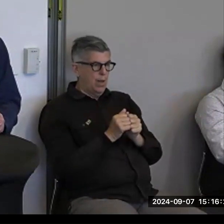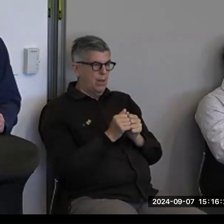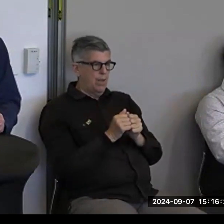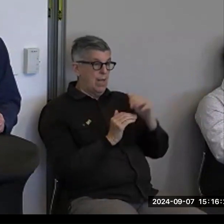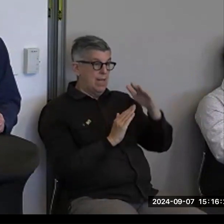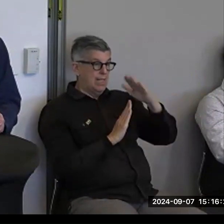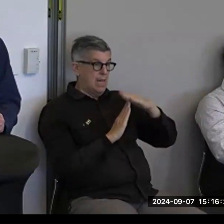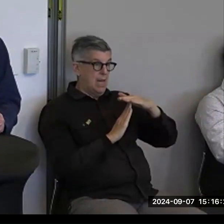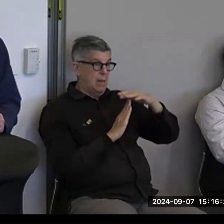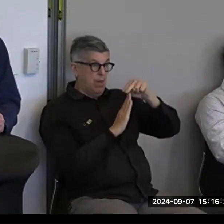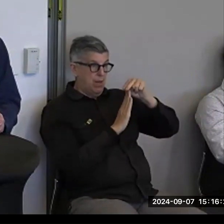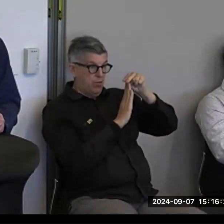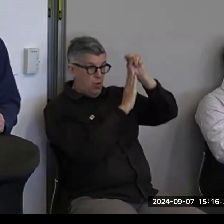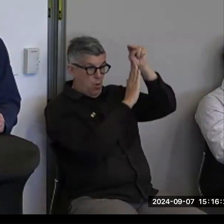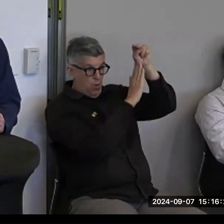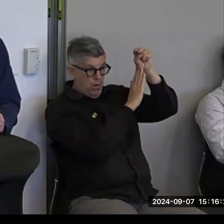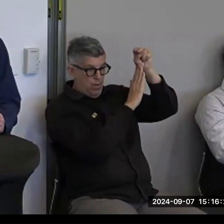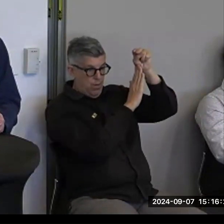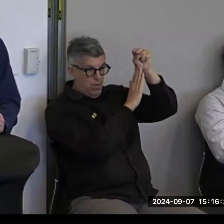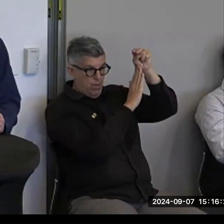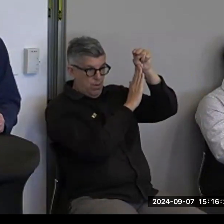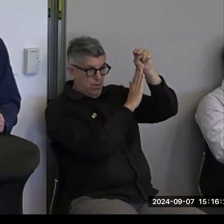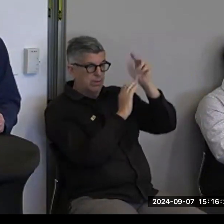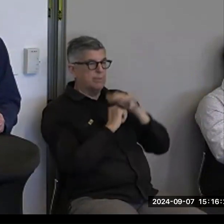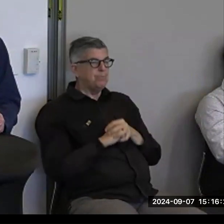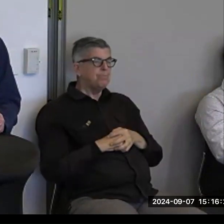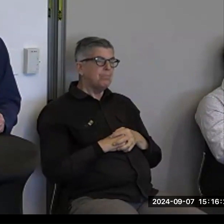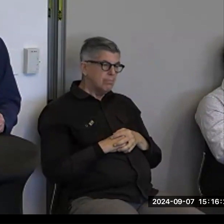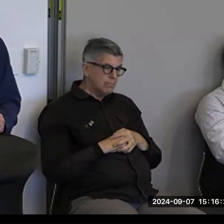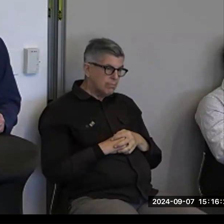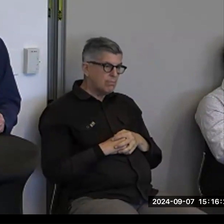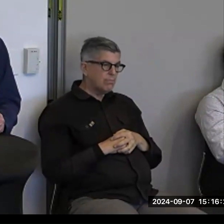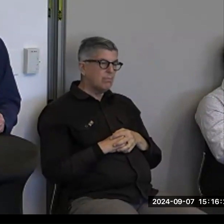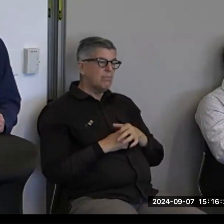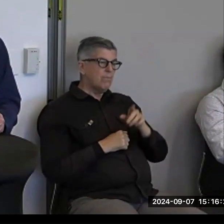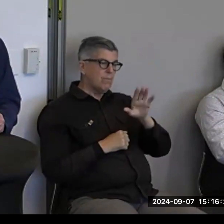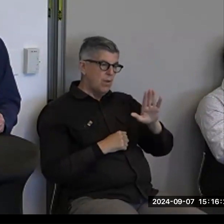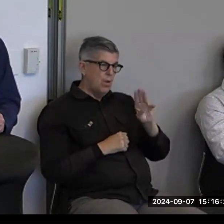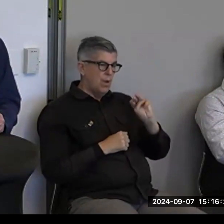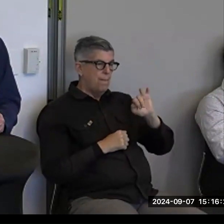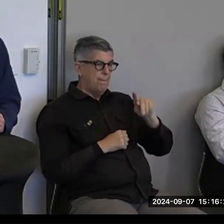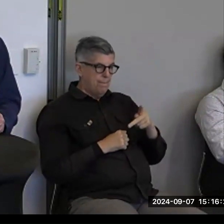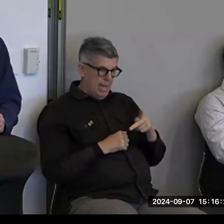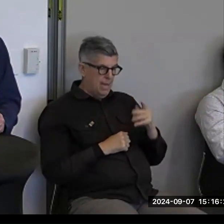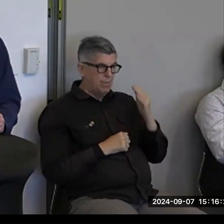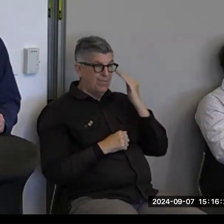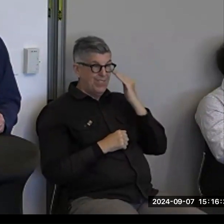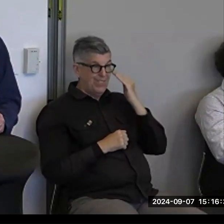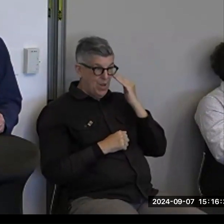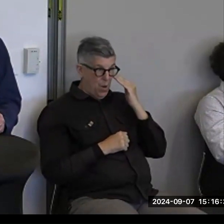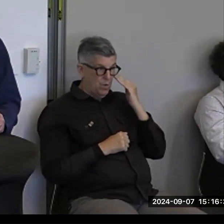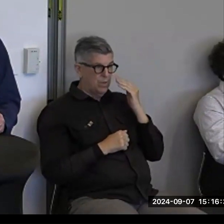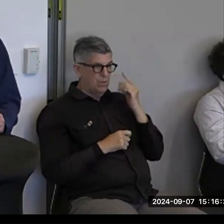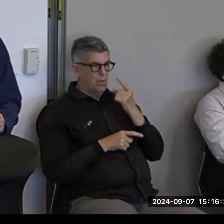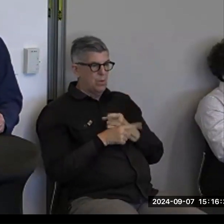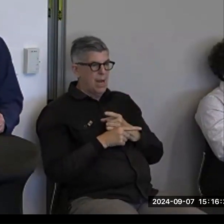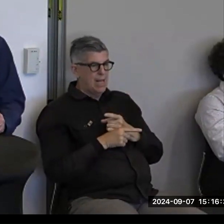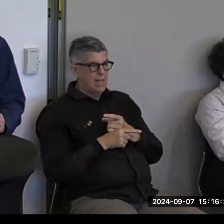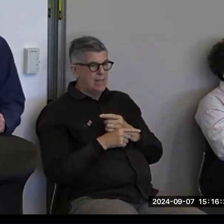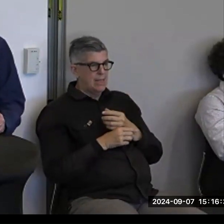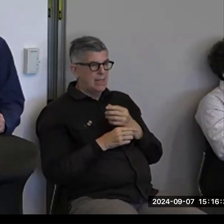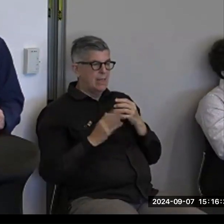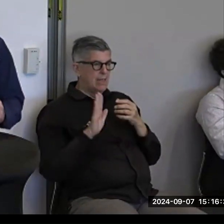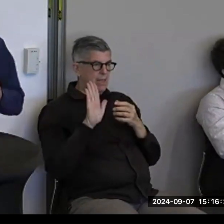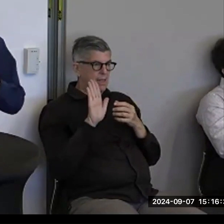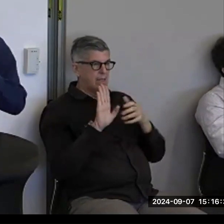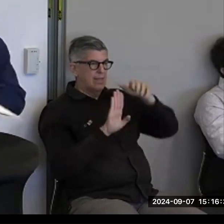the top edge of the map. And to know that you have your map oriented correctly, the staple should be in the upper